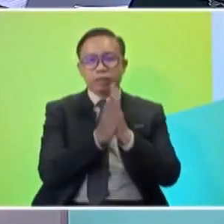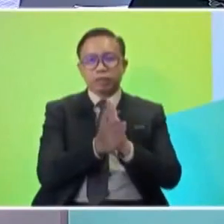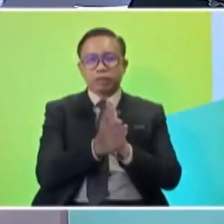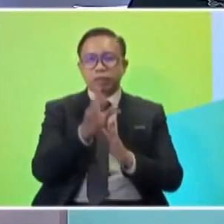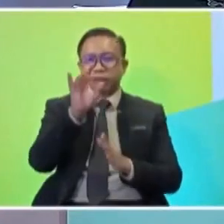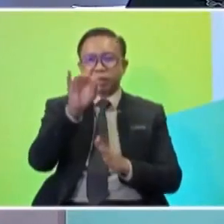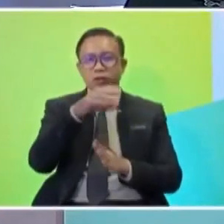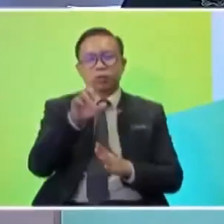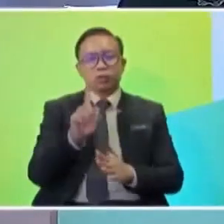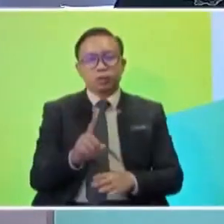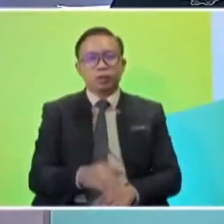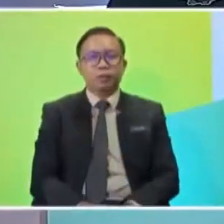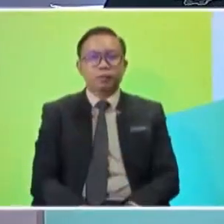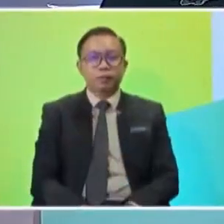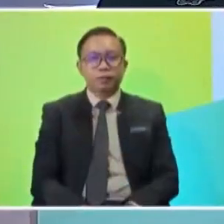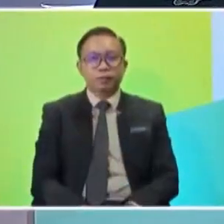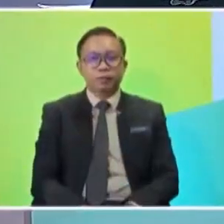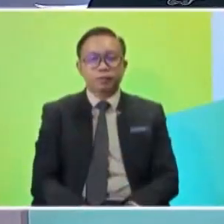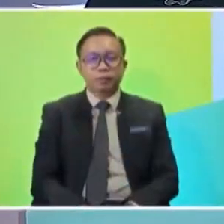8/1. Exactly.